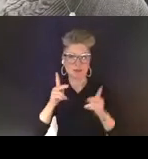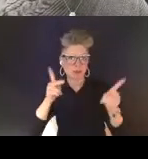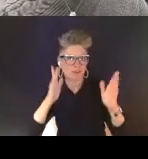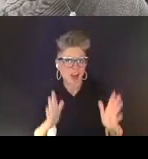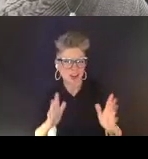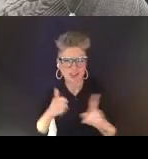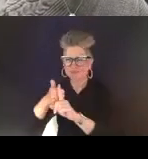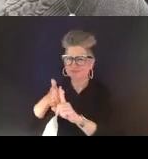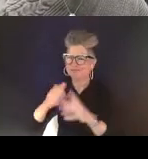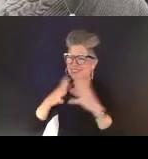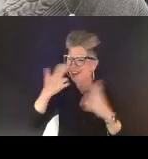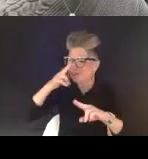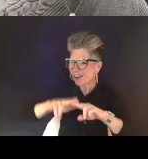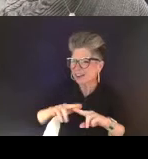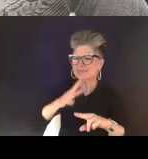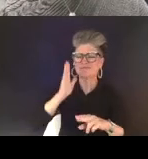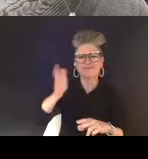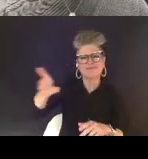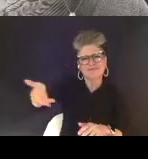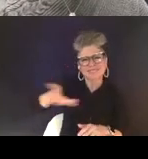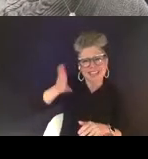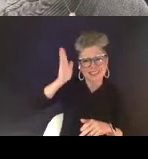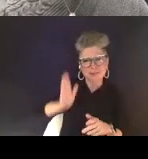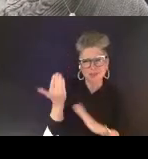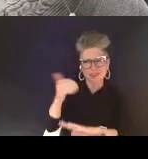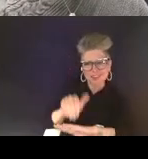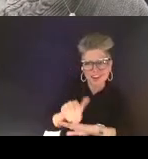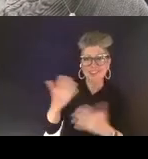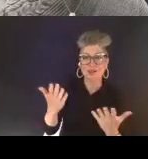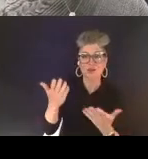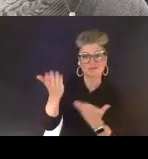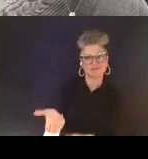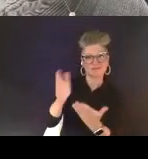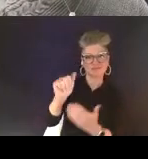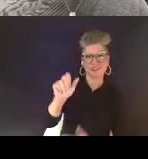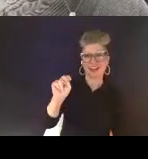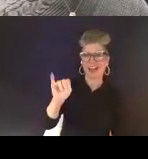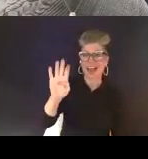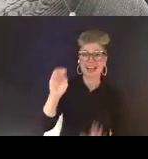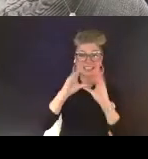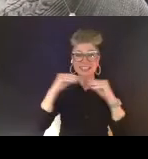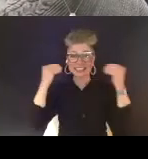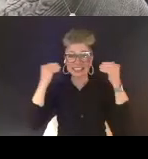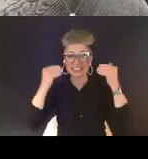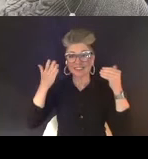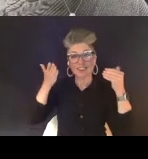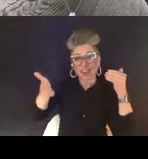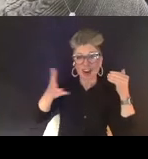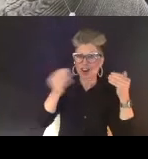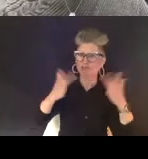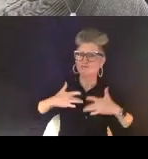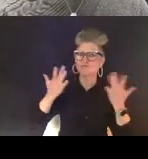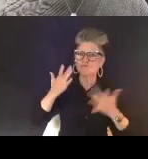fun and who's going to be our guest speaker tonight. So Annie's smiling face is already on, and we're excited